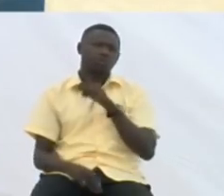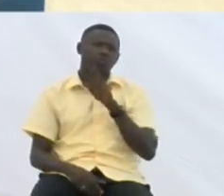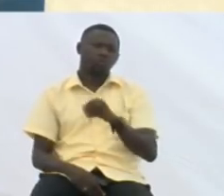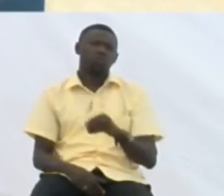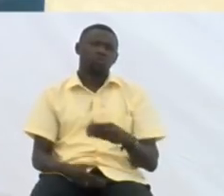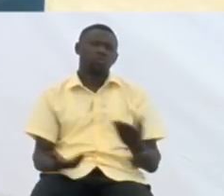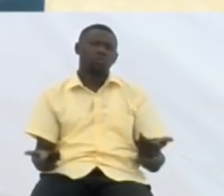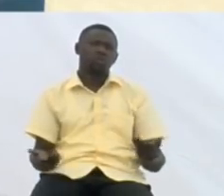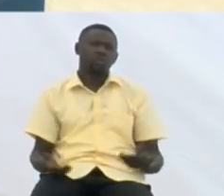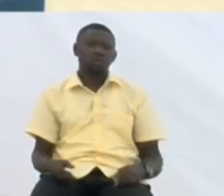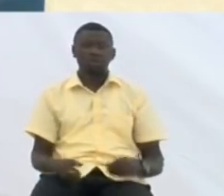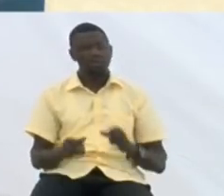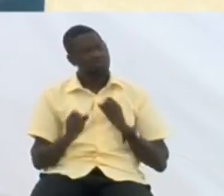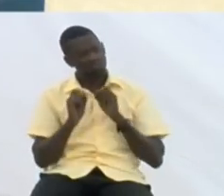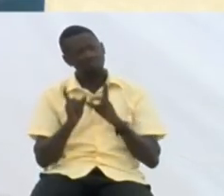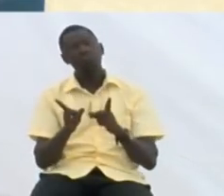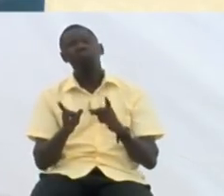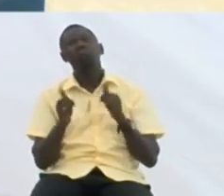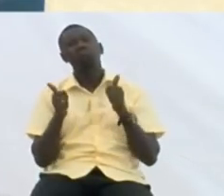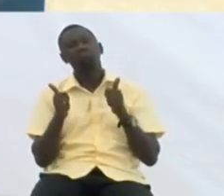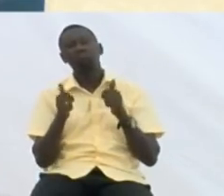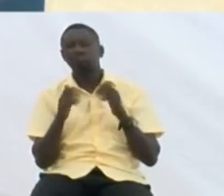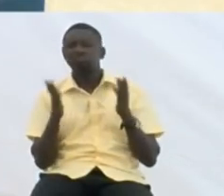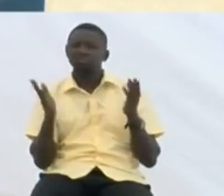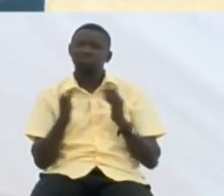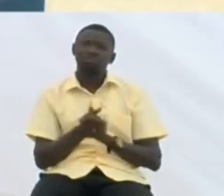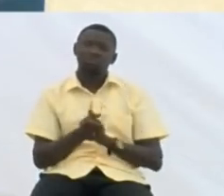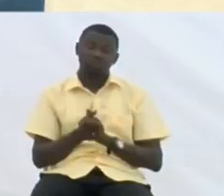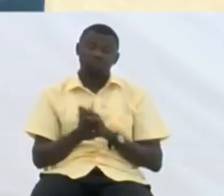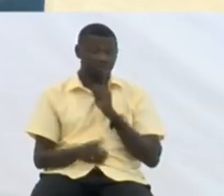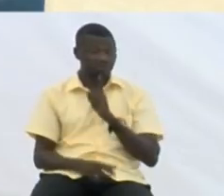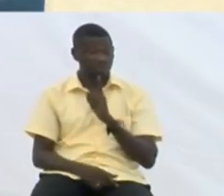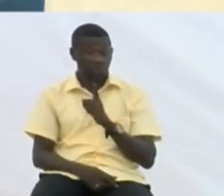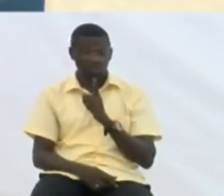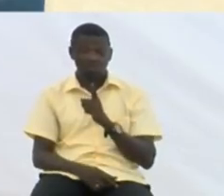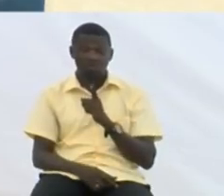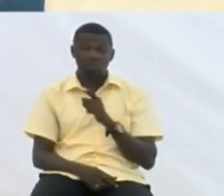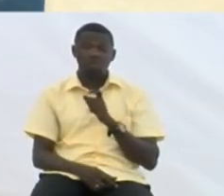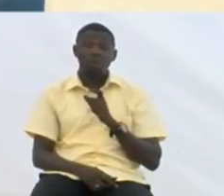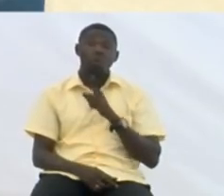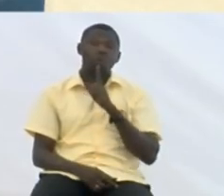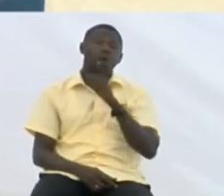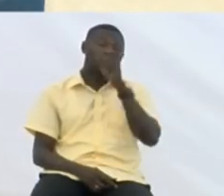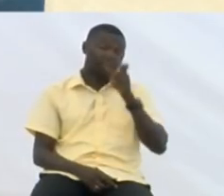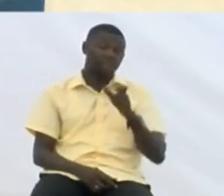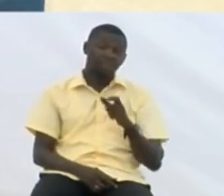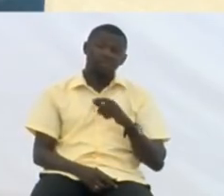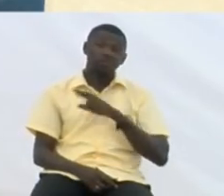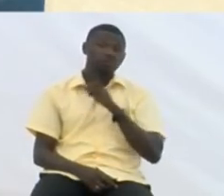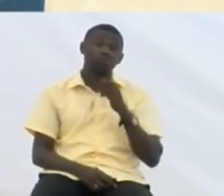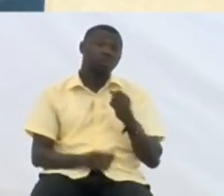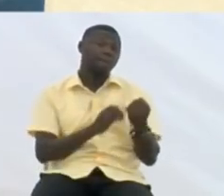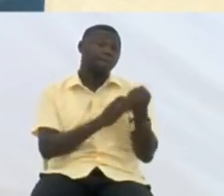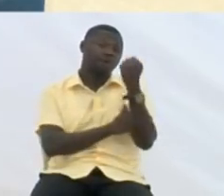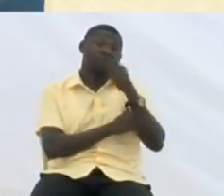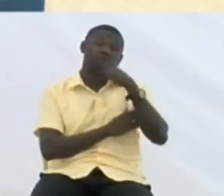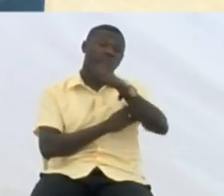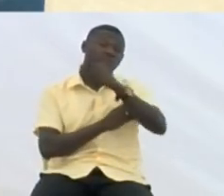Nko alhamdulillah. I said, fine. Nko bari. I said, but mo kilim babu ka futu ma modbe.